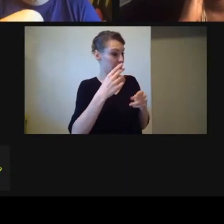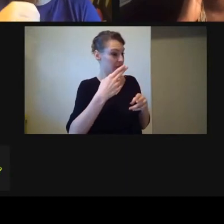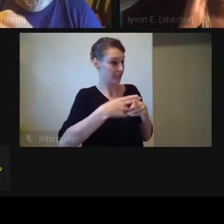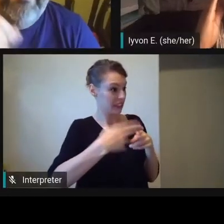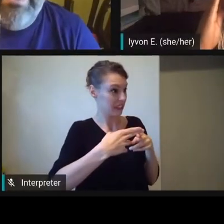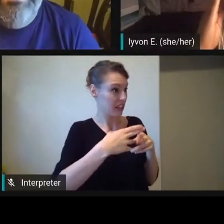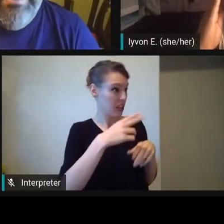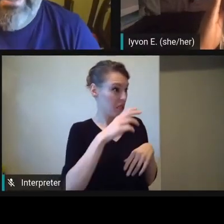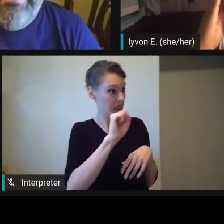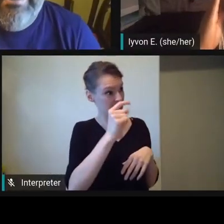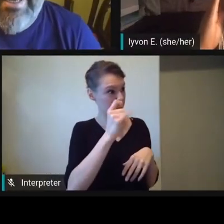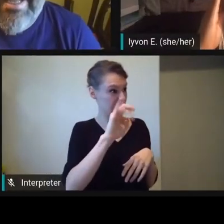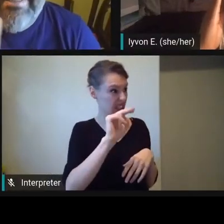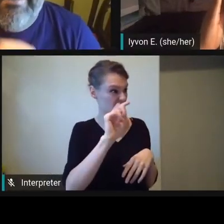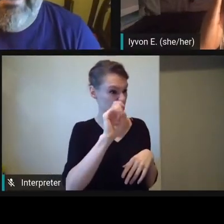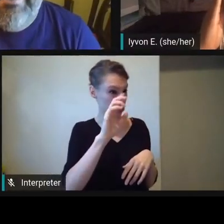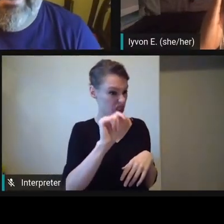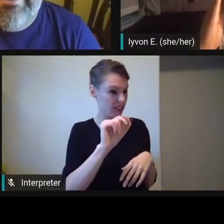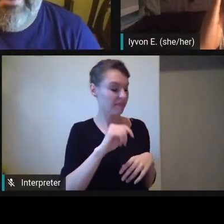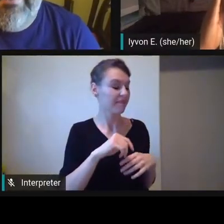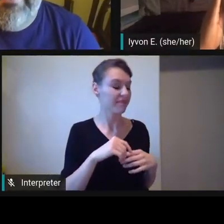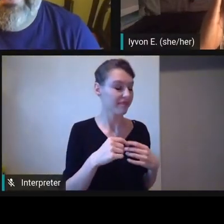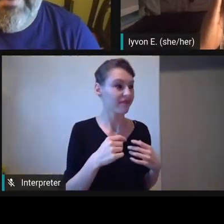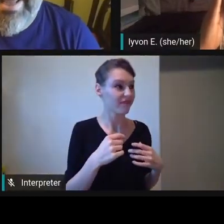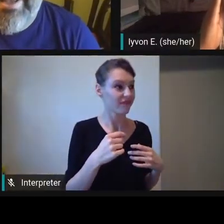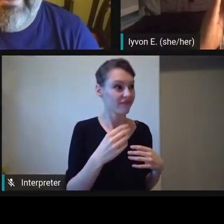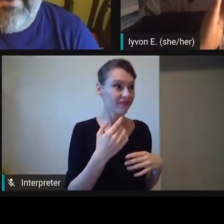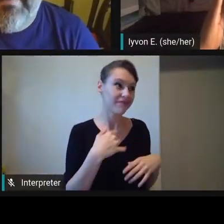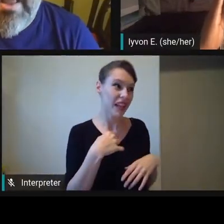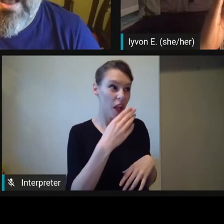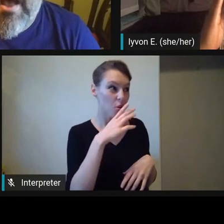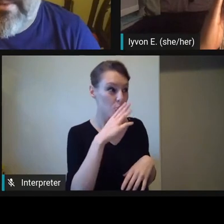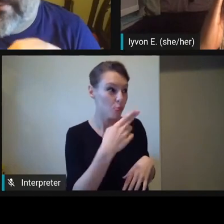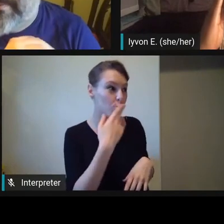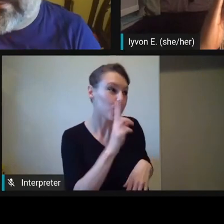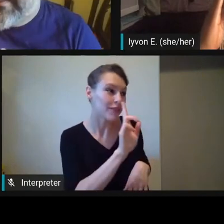Mwah. Mira, que nice. Que nice. But, yeah, so...